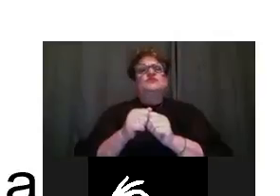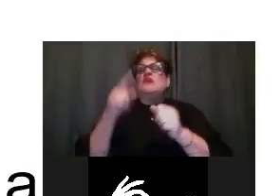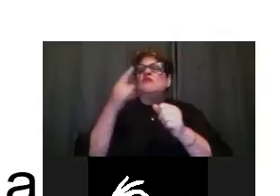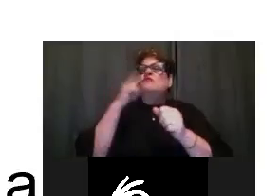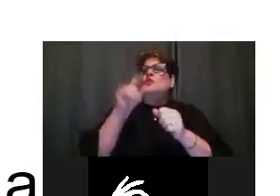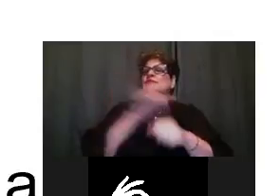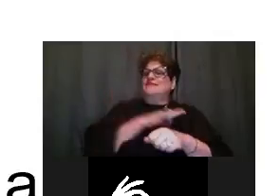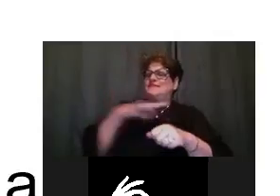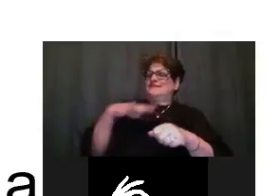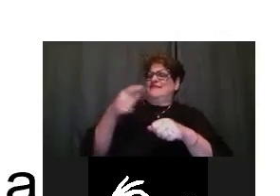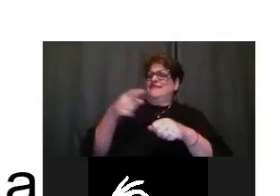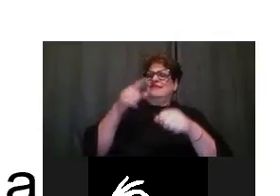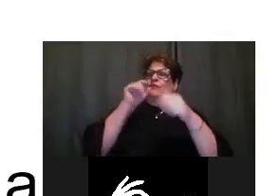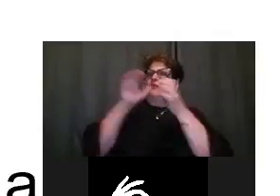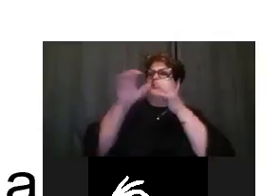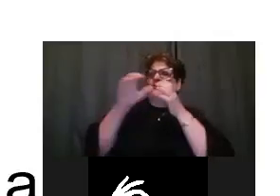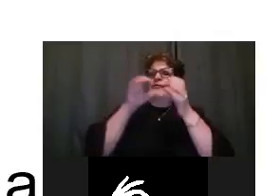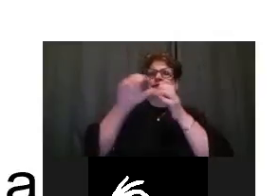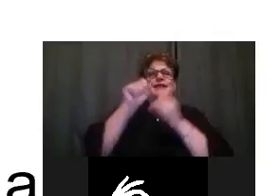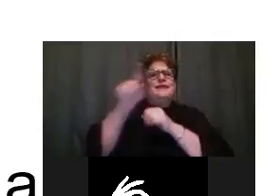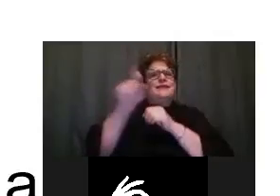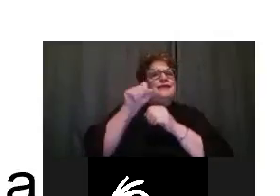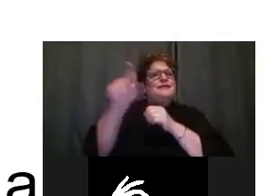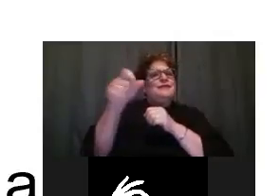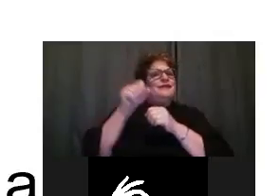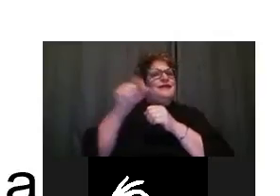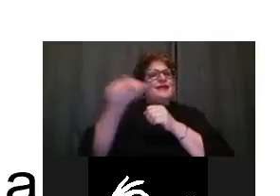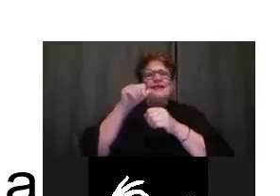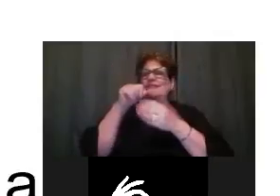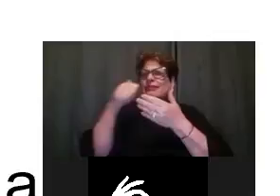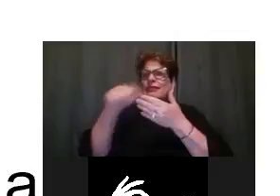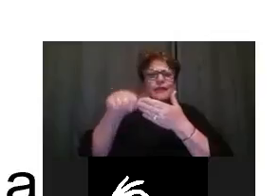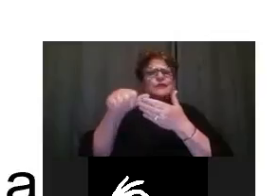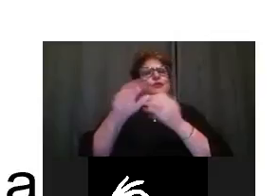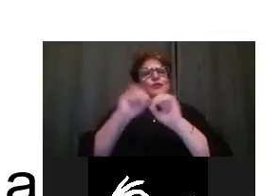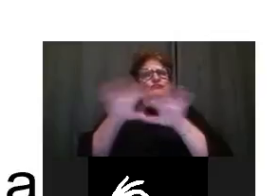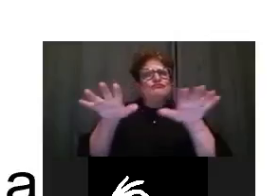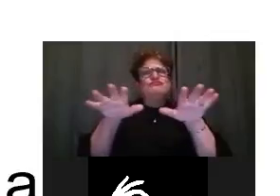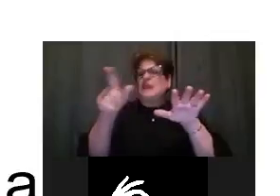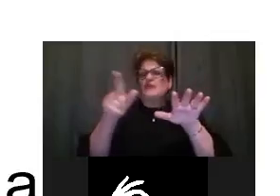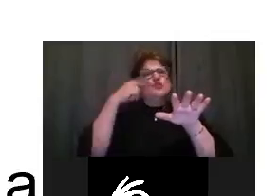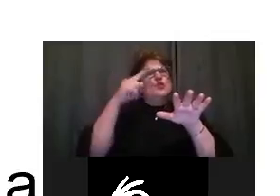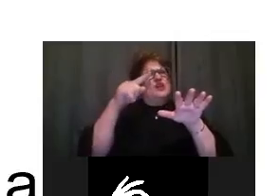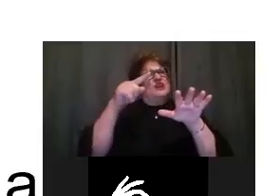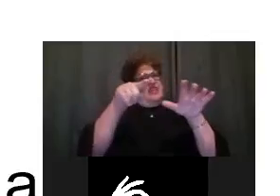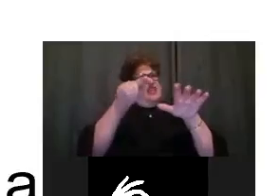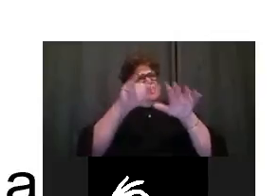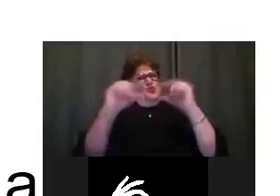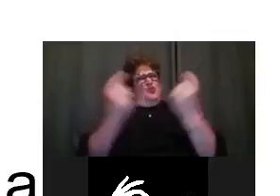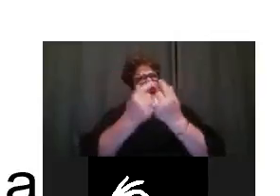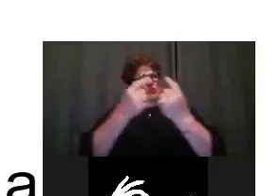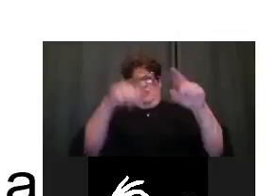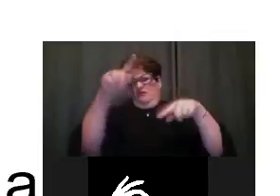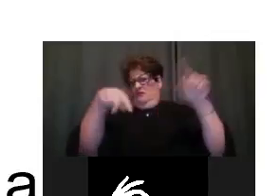communicate information in a way that is easily understood by diverse groups. And